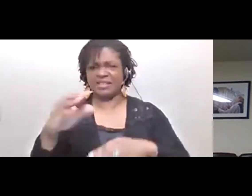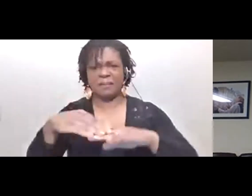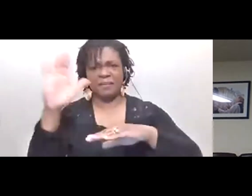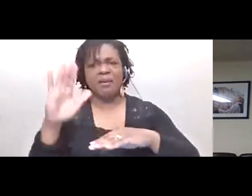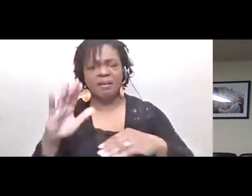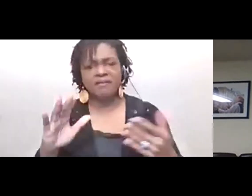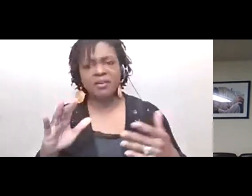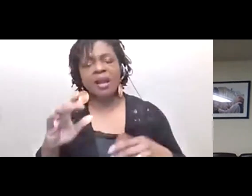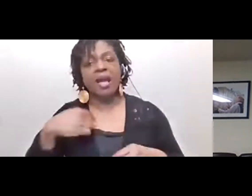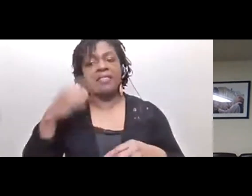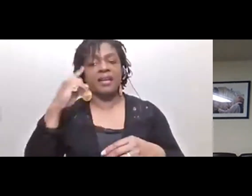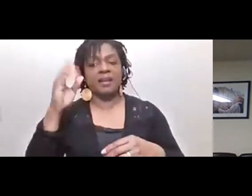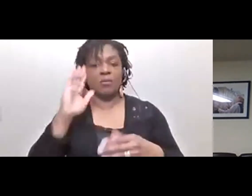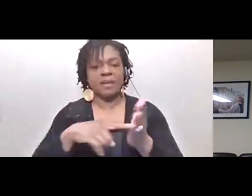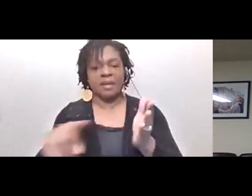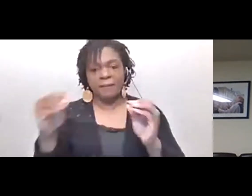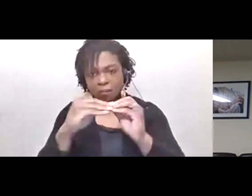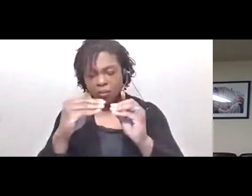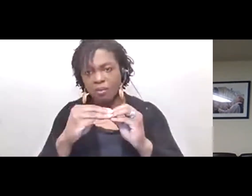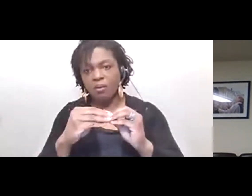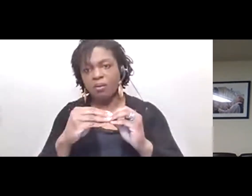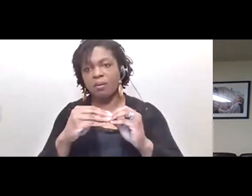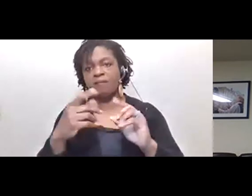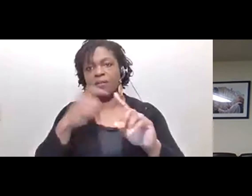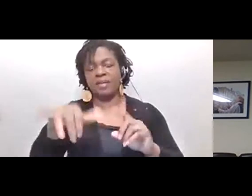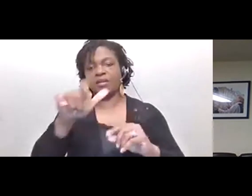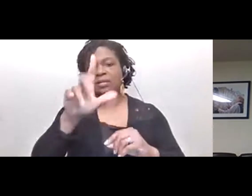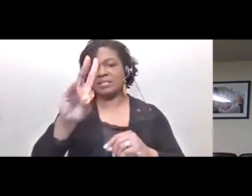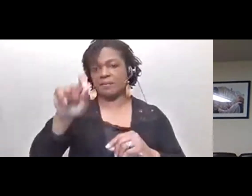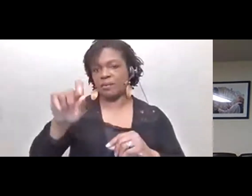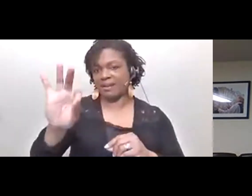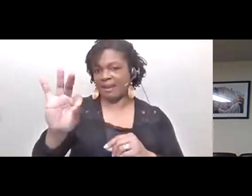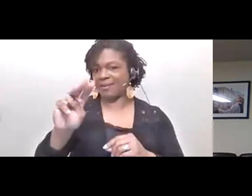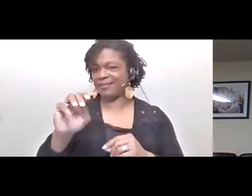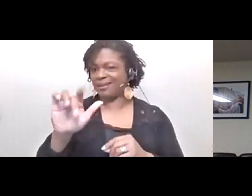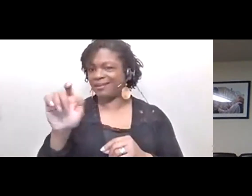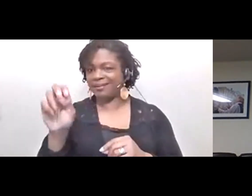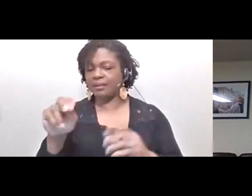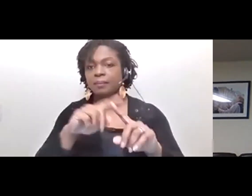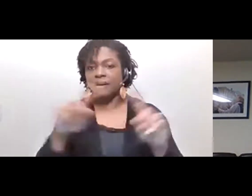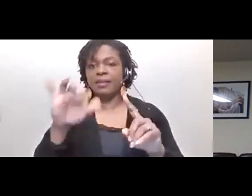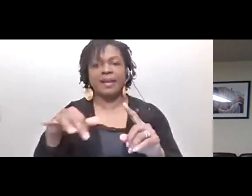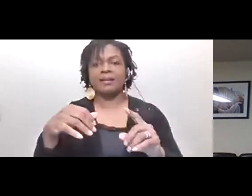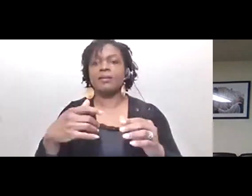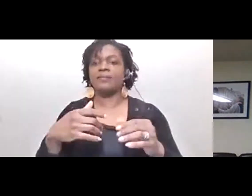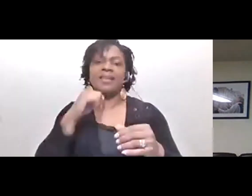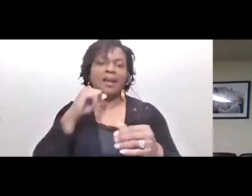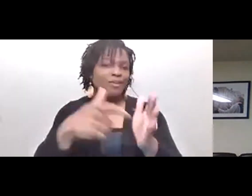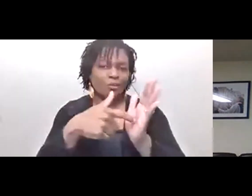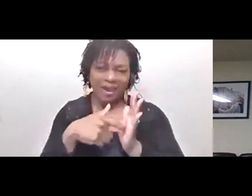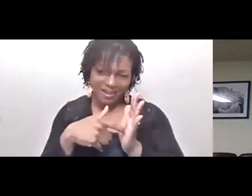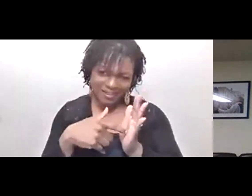of the increased, out of that 27.9 million, but it wouldn't be mandated to do that.